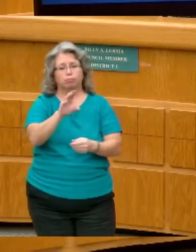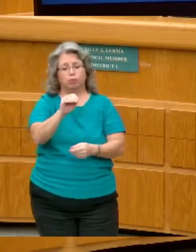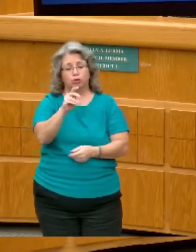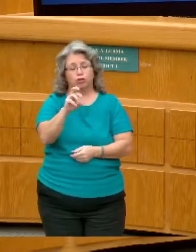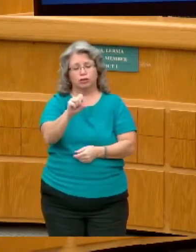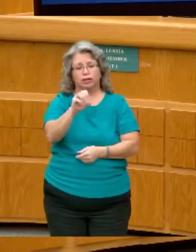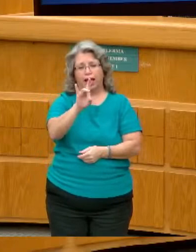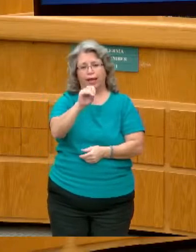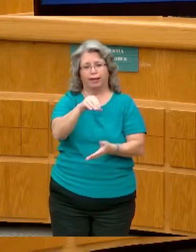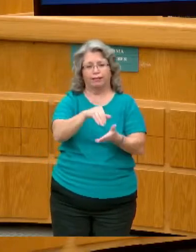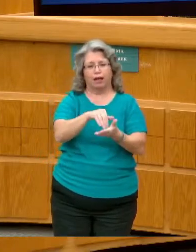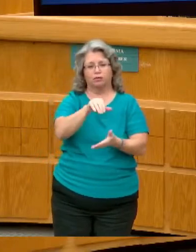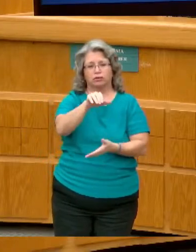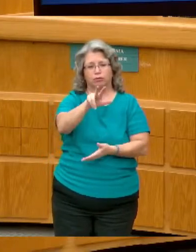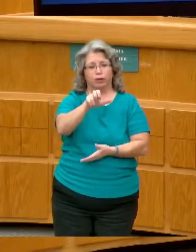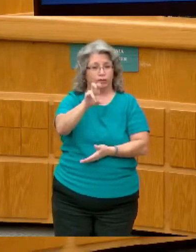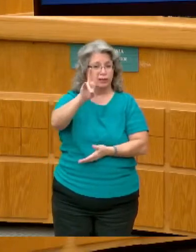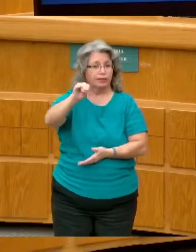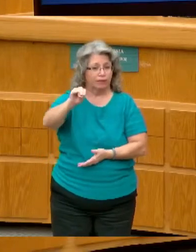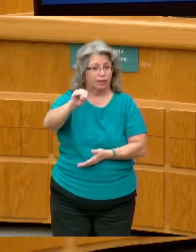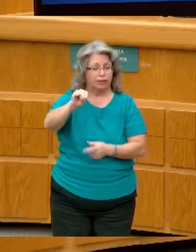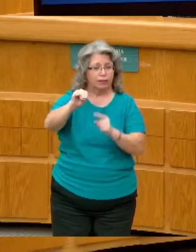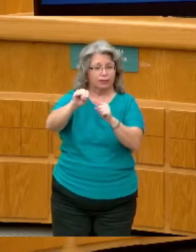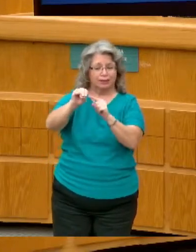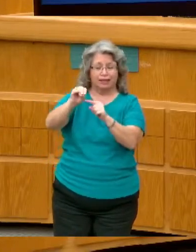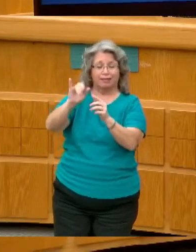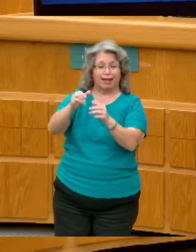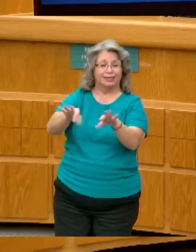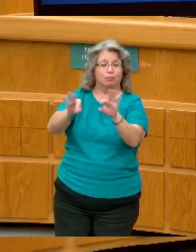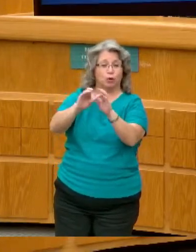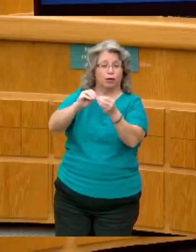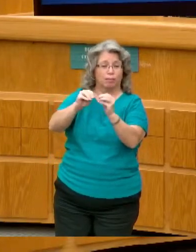80,370. And that's really an important number there, that